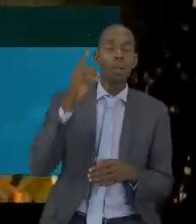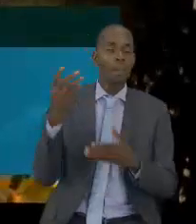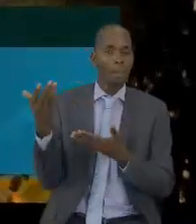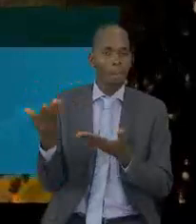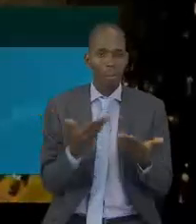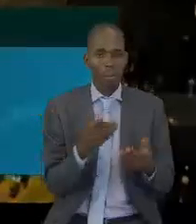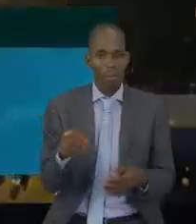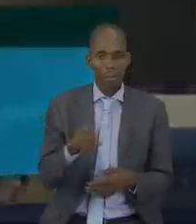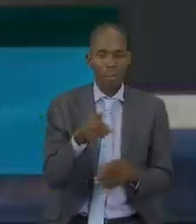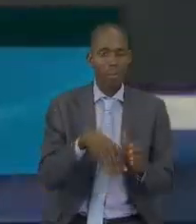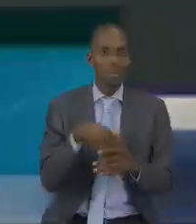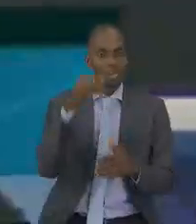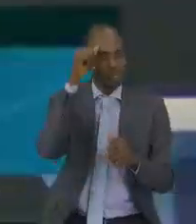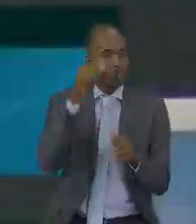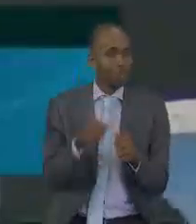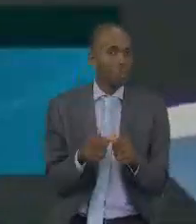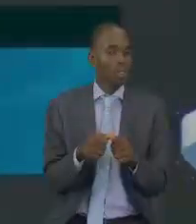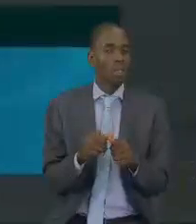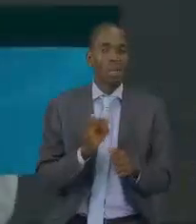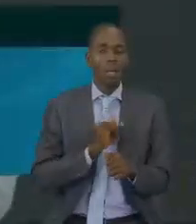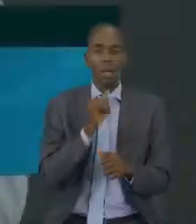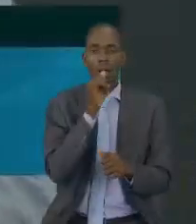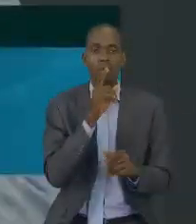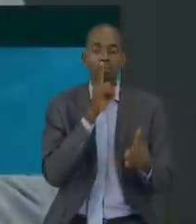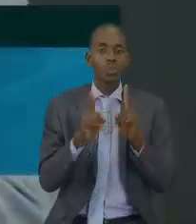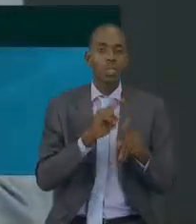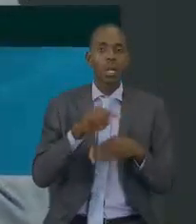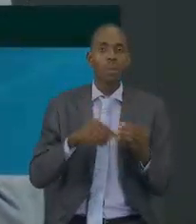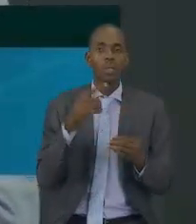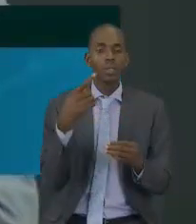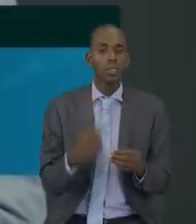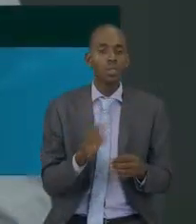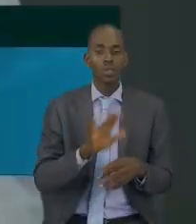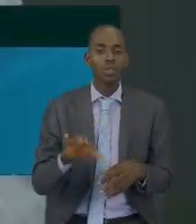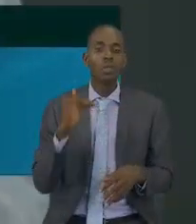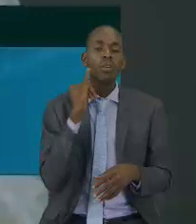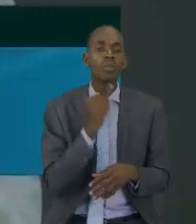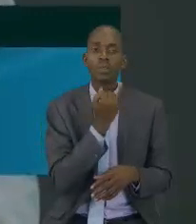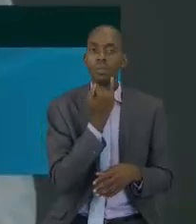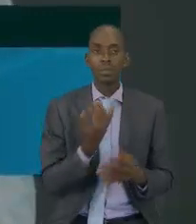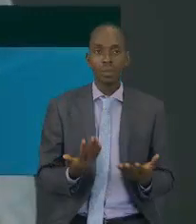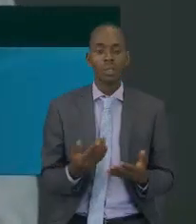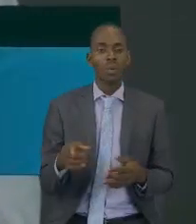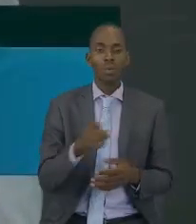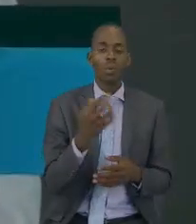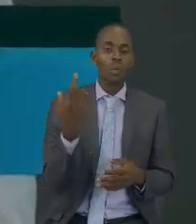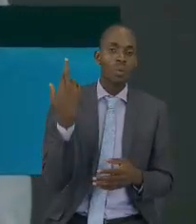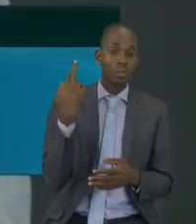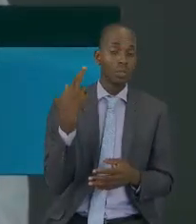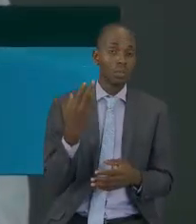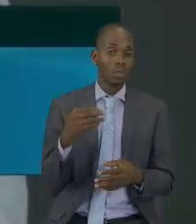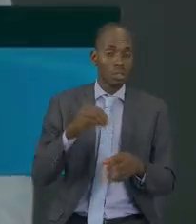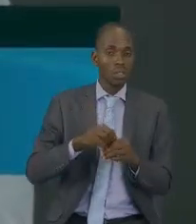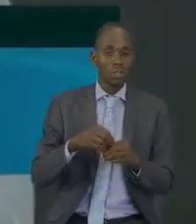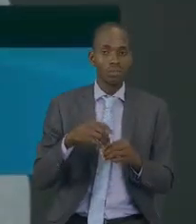them forth. Remember, I'm talking about those children of Israel. They were there in captivity. They